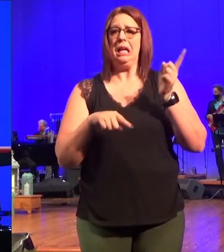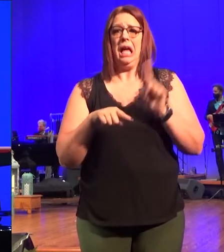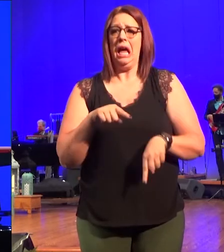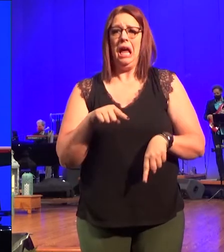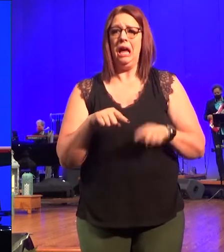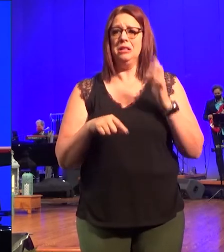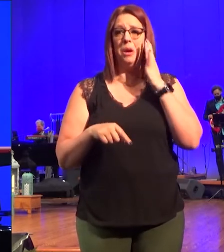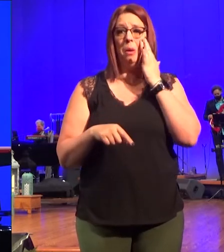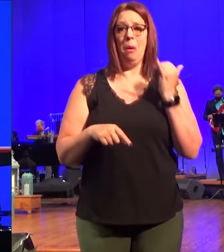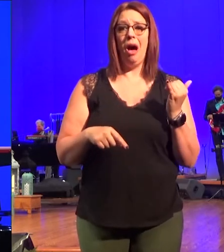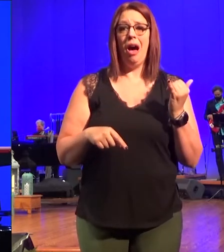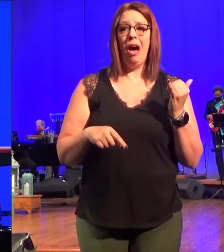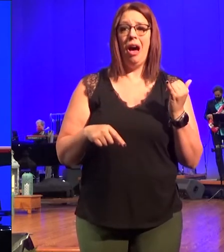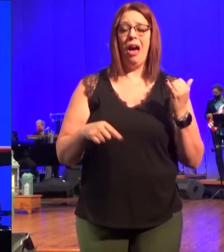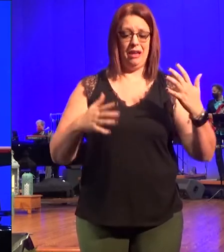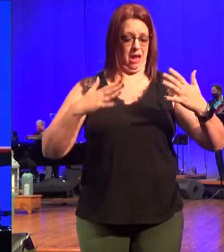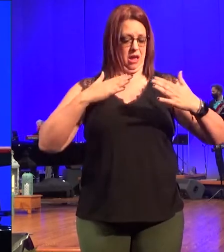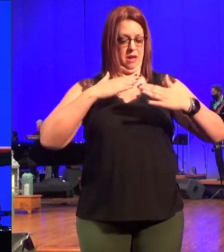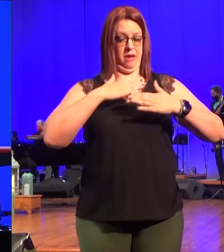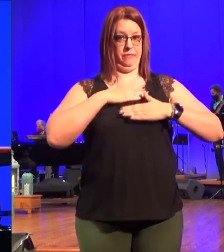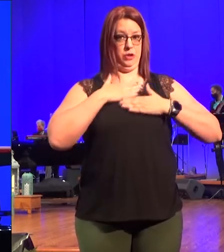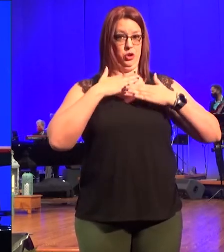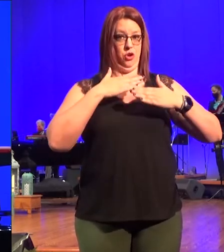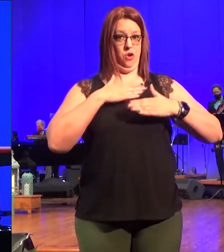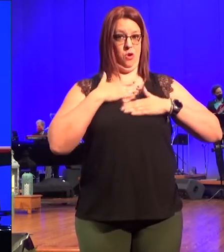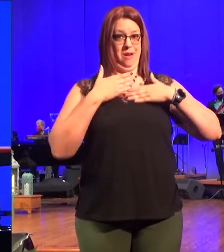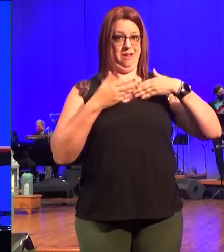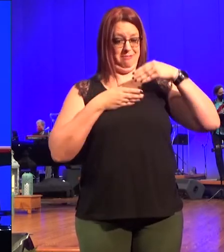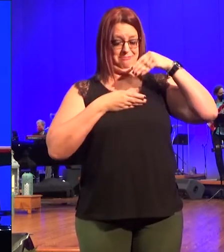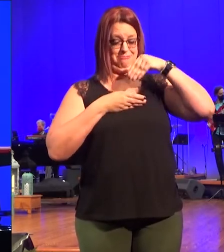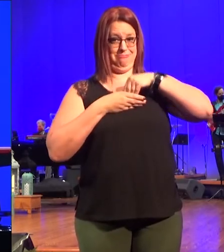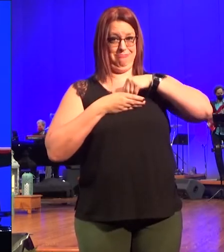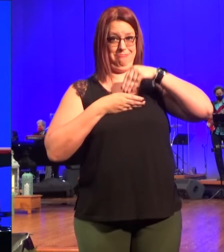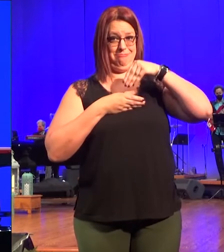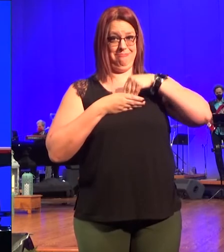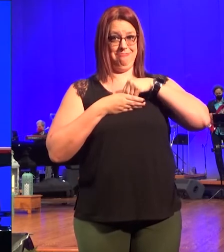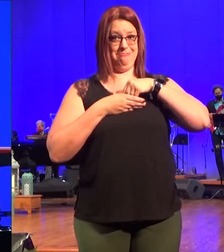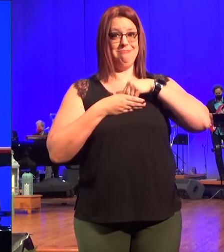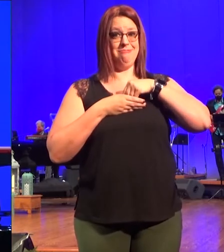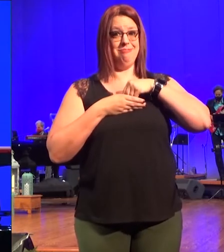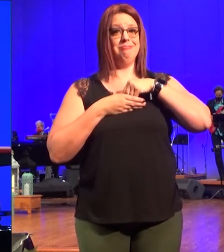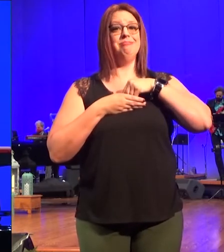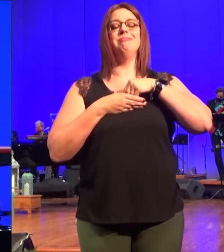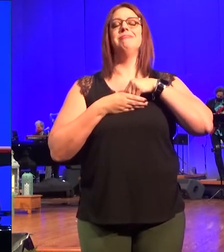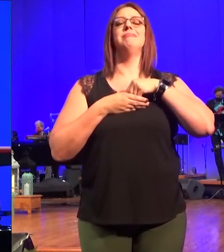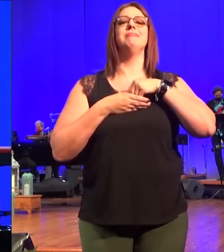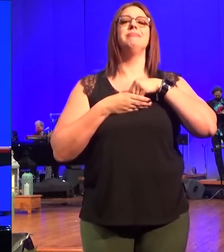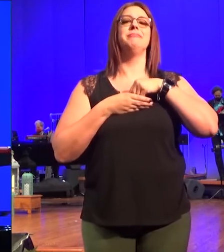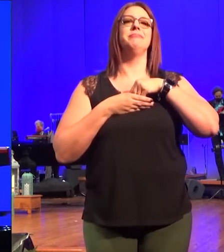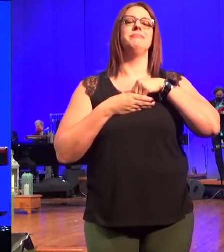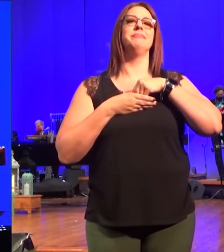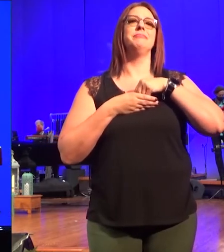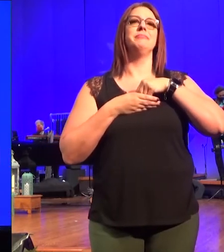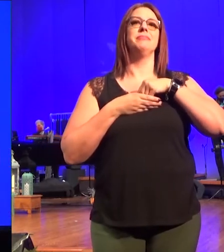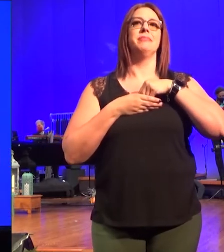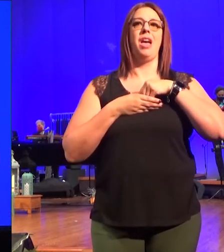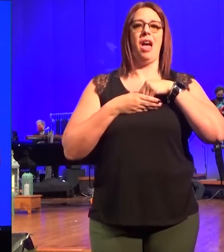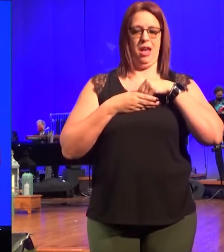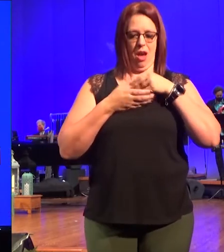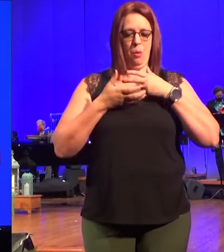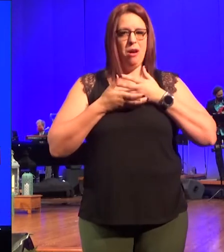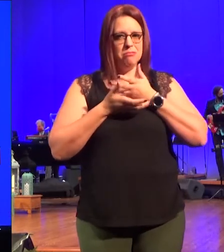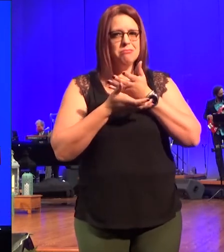I've got this joy here inside my breast, to think